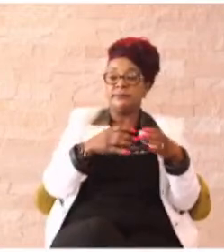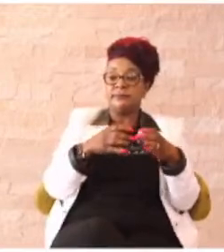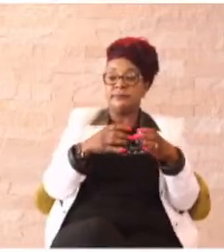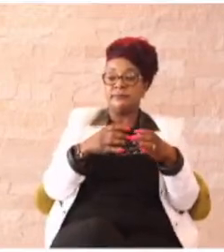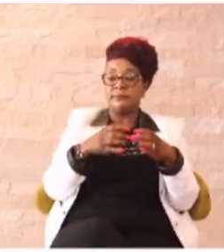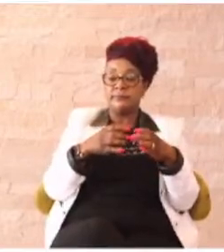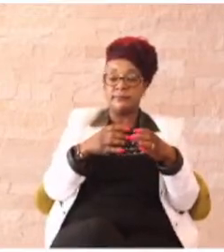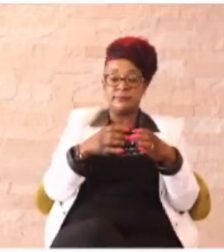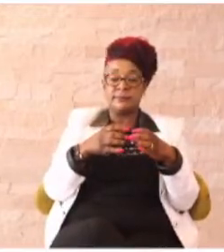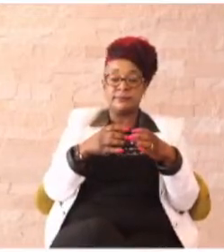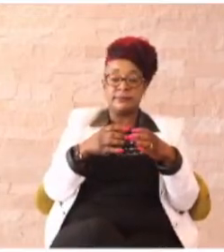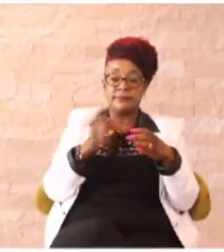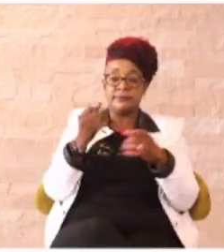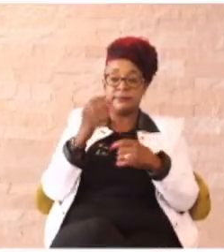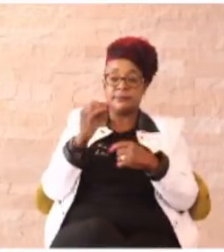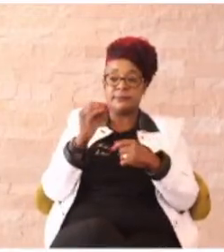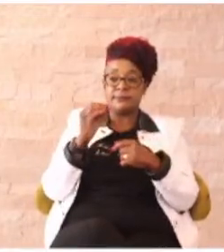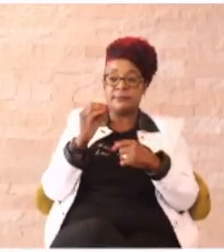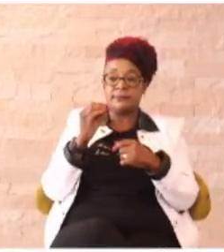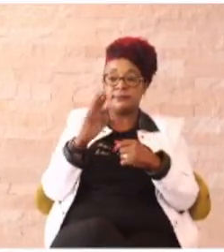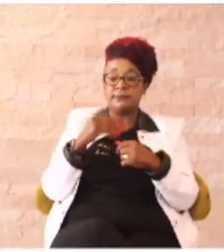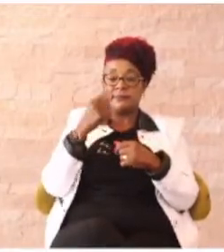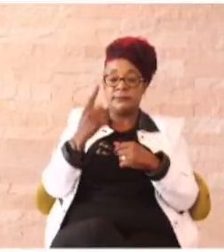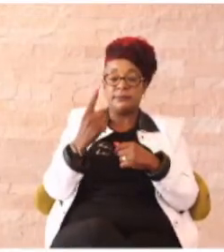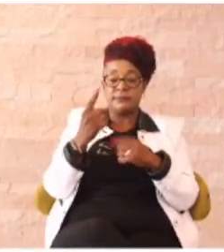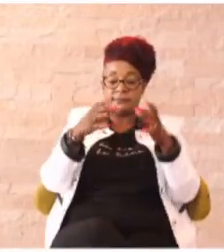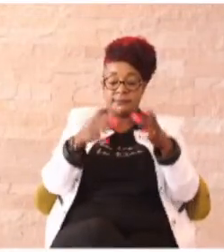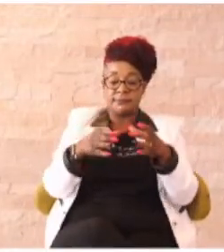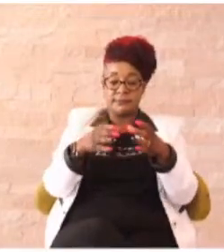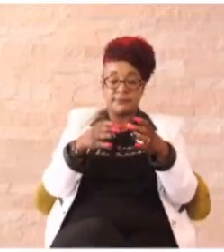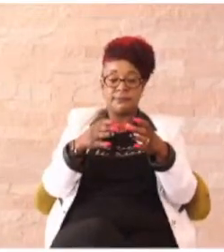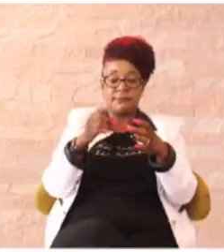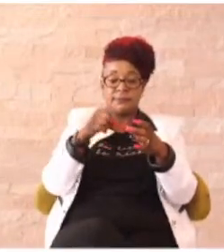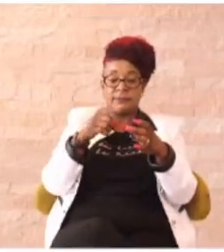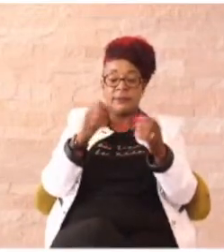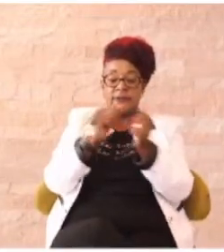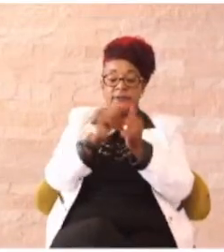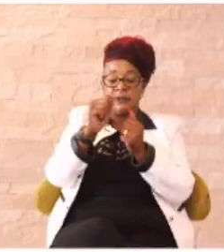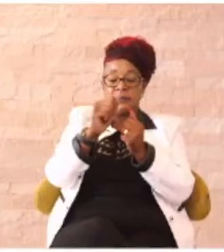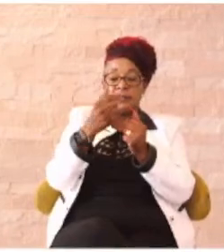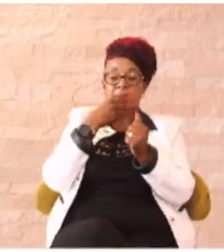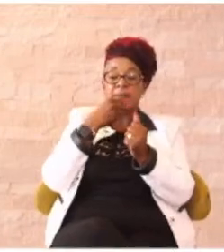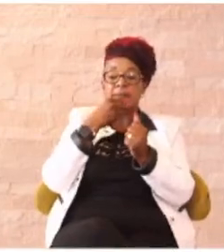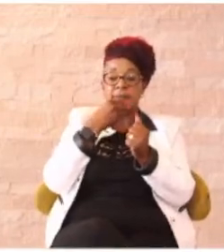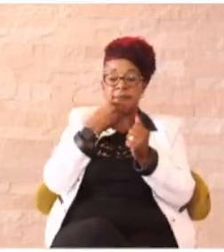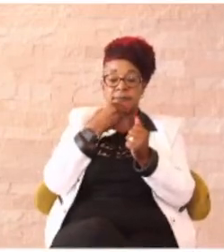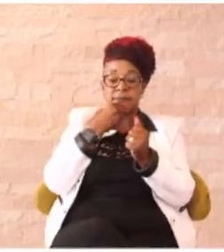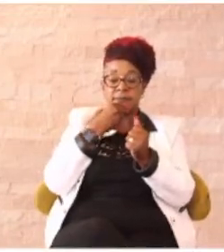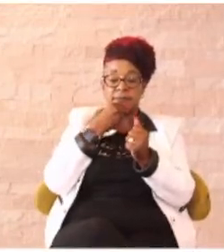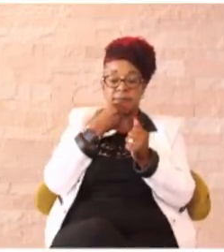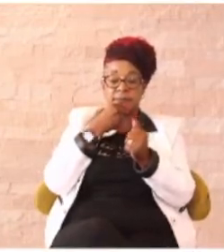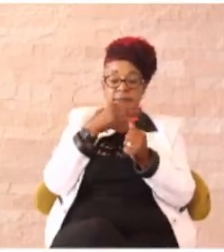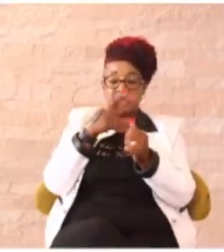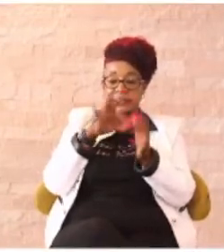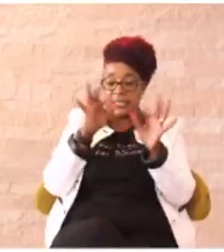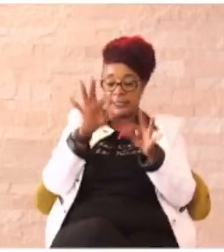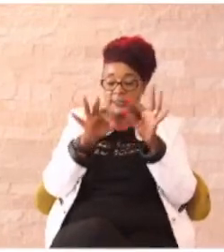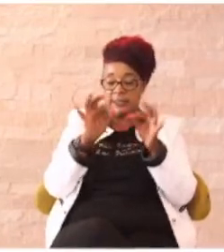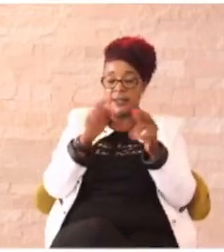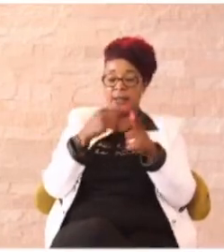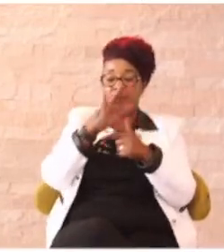kabale. So from each kabale, 50 male and boys are selected, and